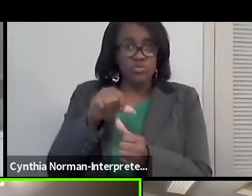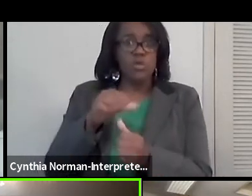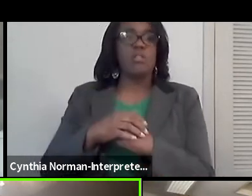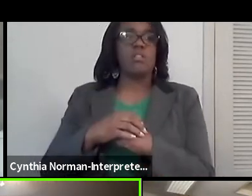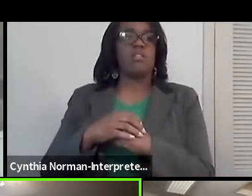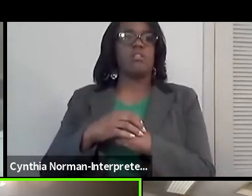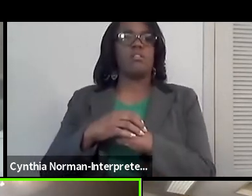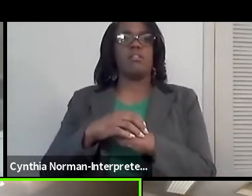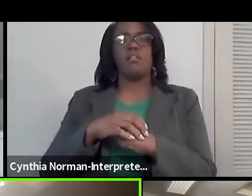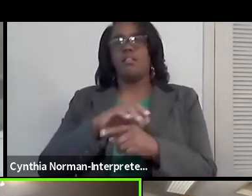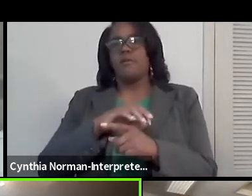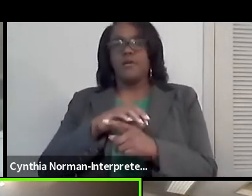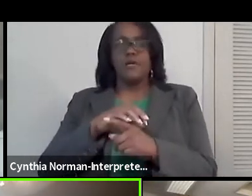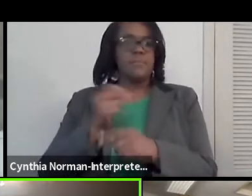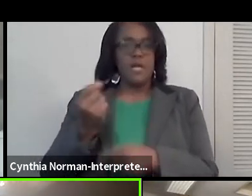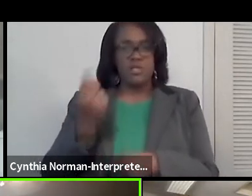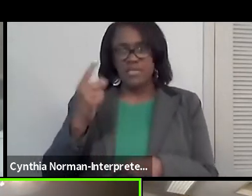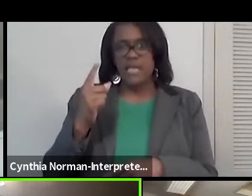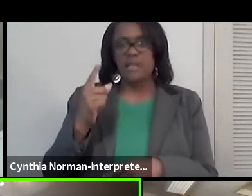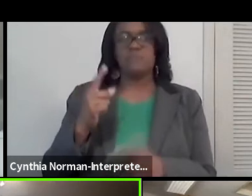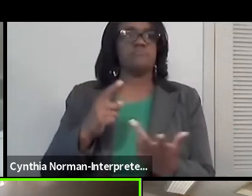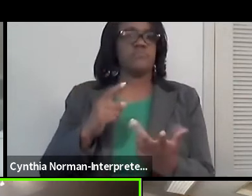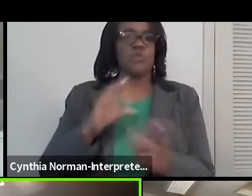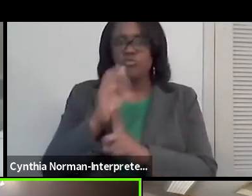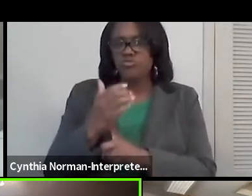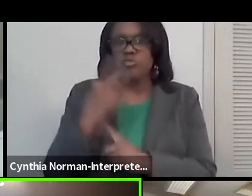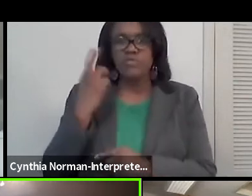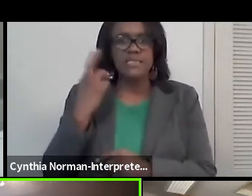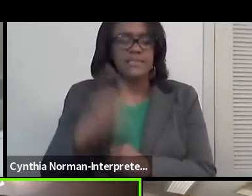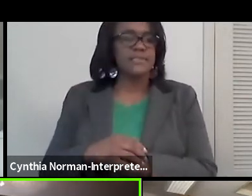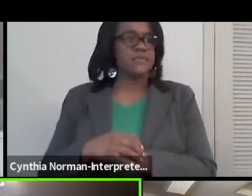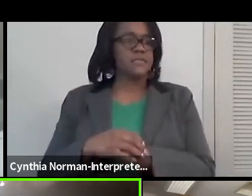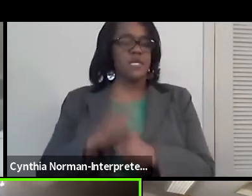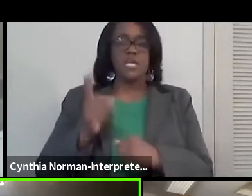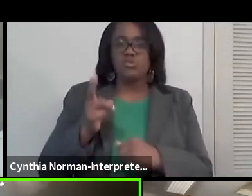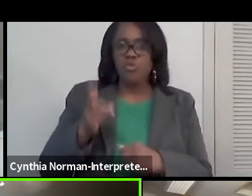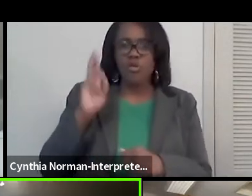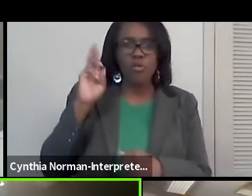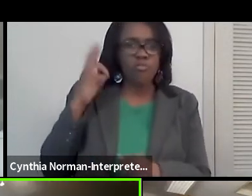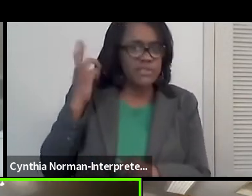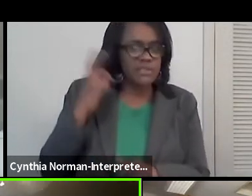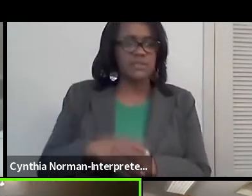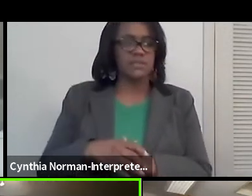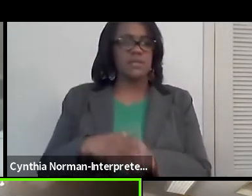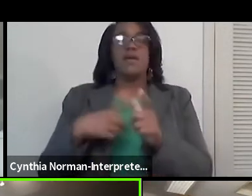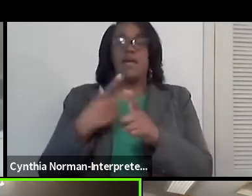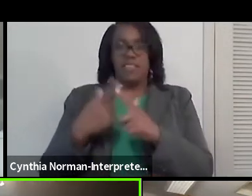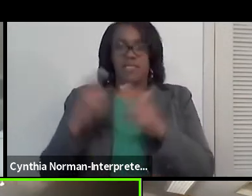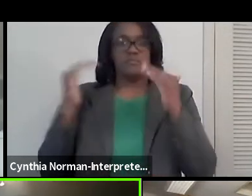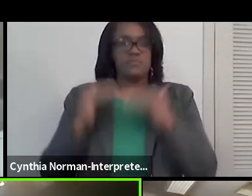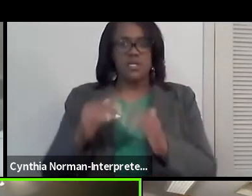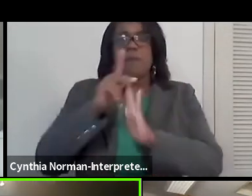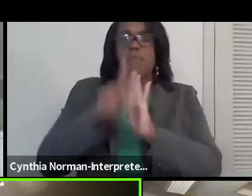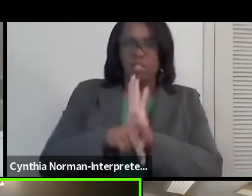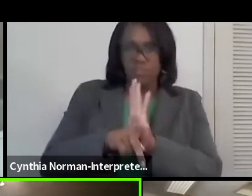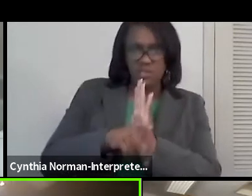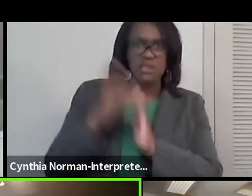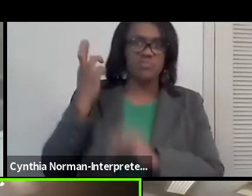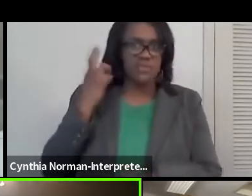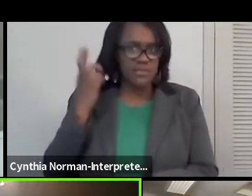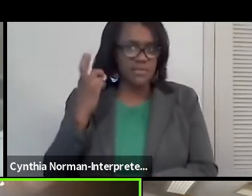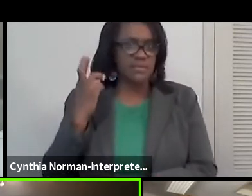the social aspects of why it's understood. You need to understand the cultural, the historical aspects. Then you need to move on to policy,